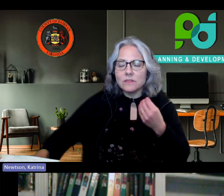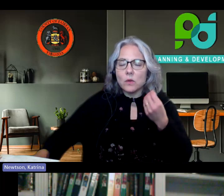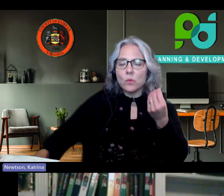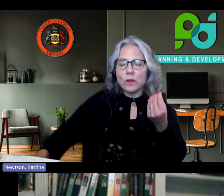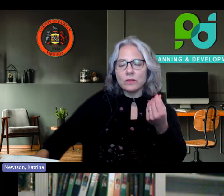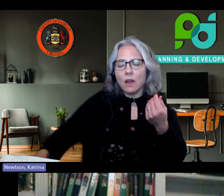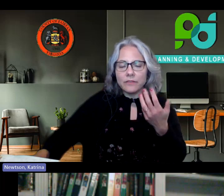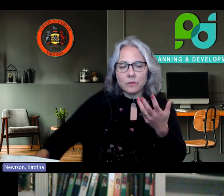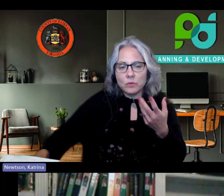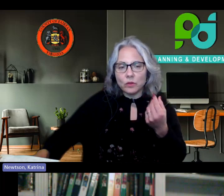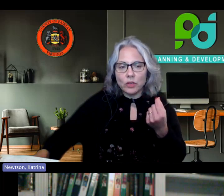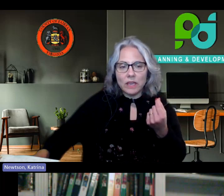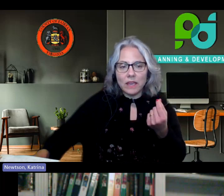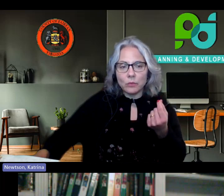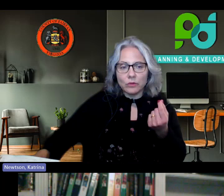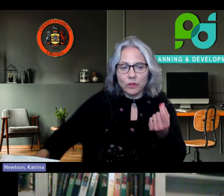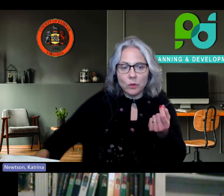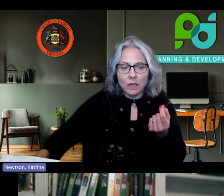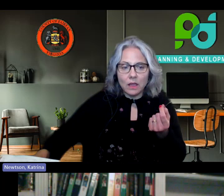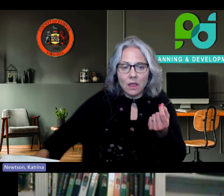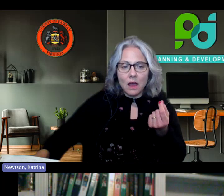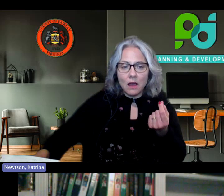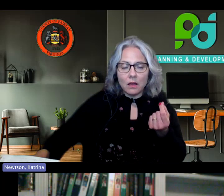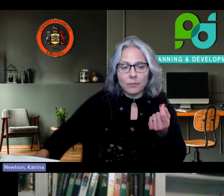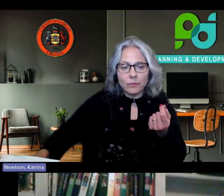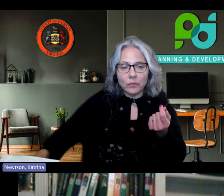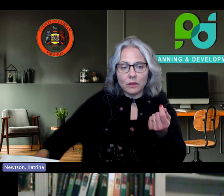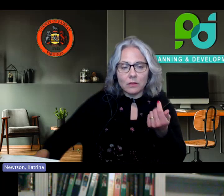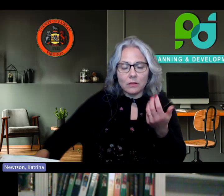resident. So when we're reviewing